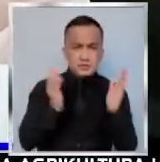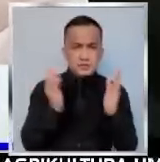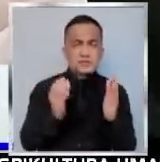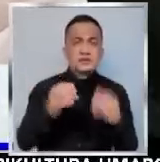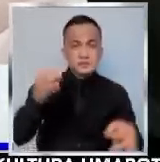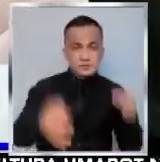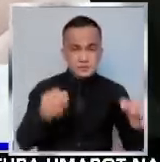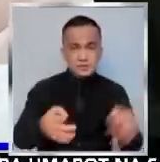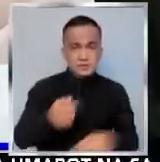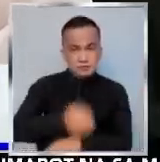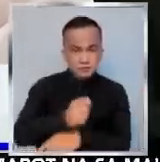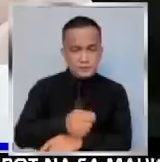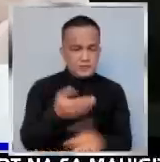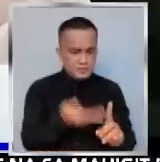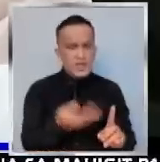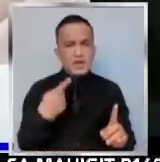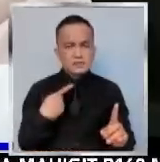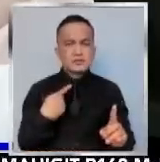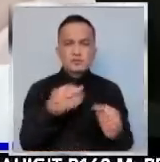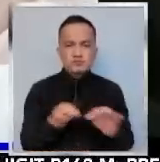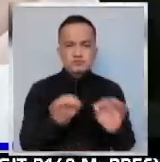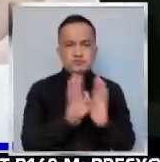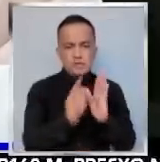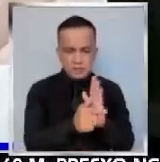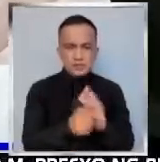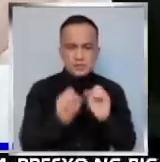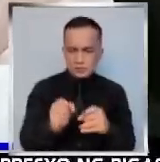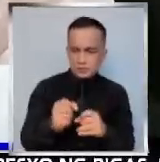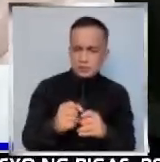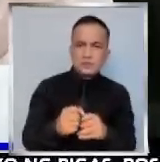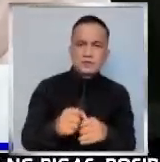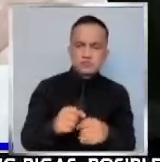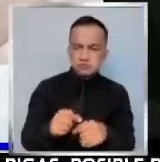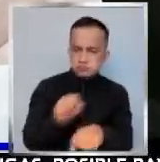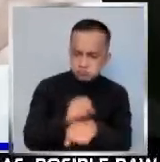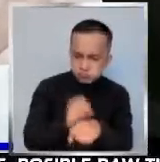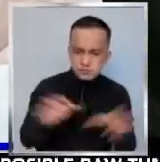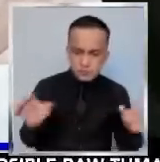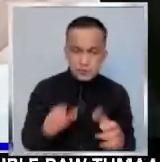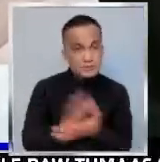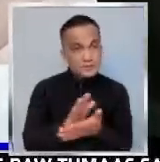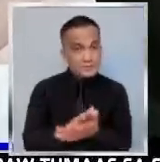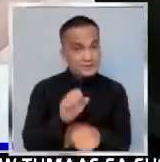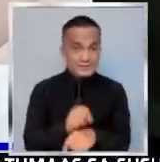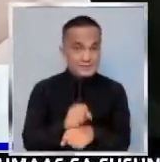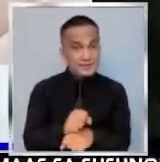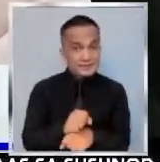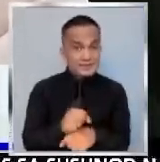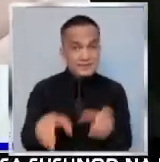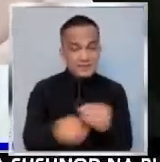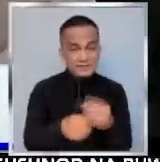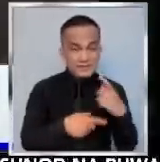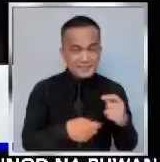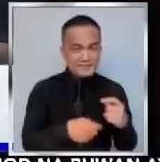necessary legal background and the ability to deal with paperwork. Plus, of course, he is trusted and well qualified